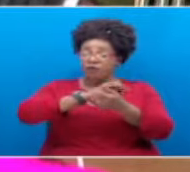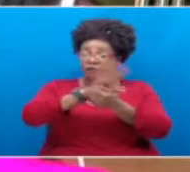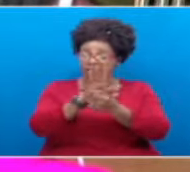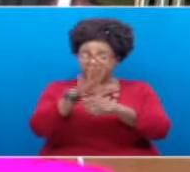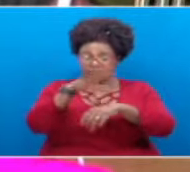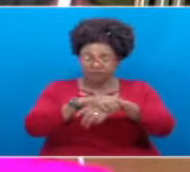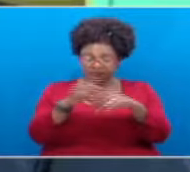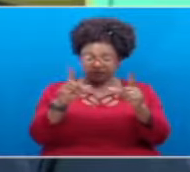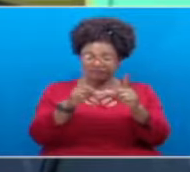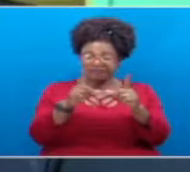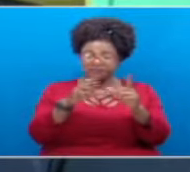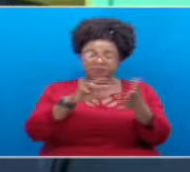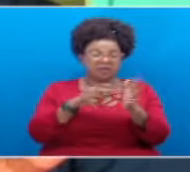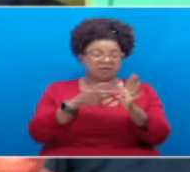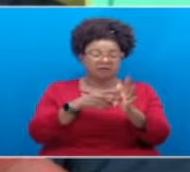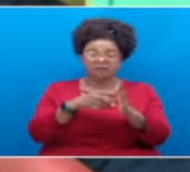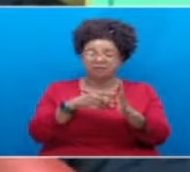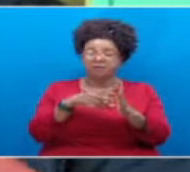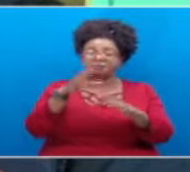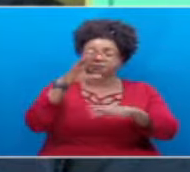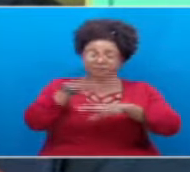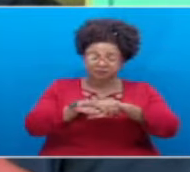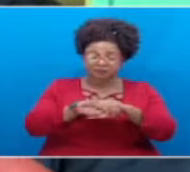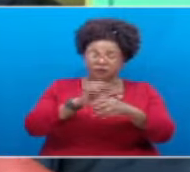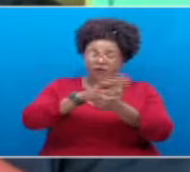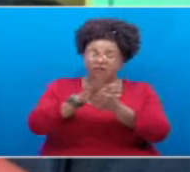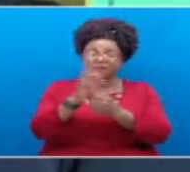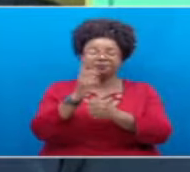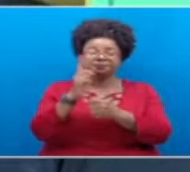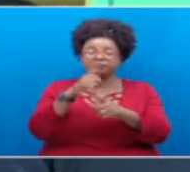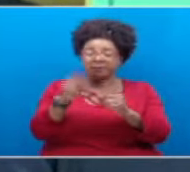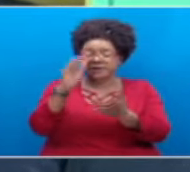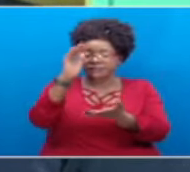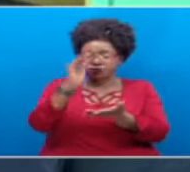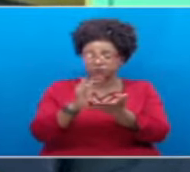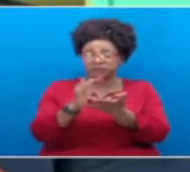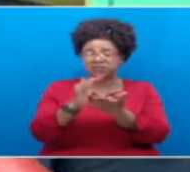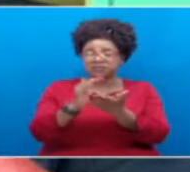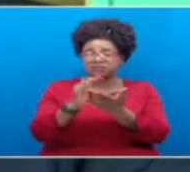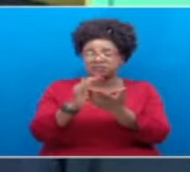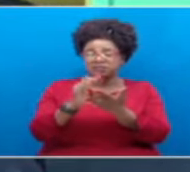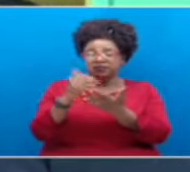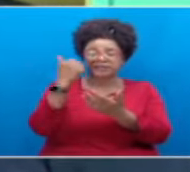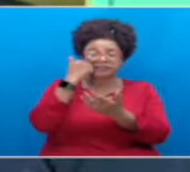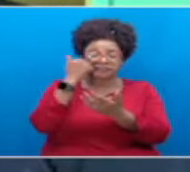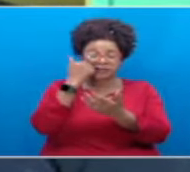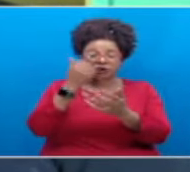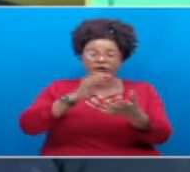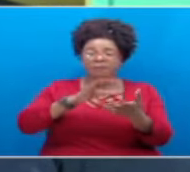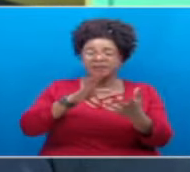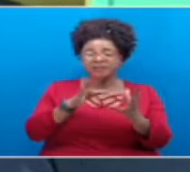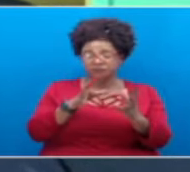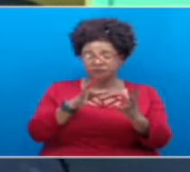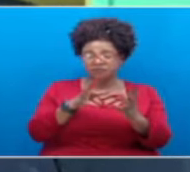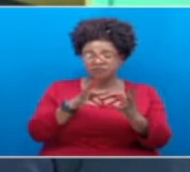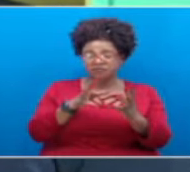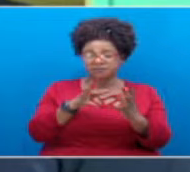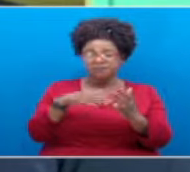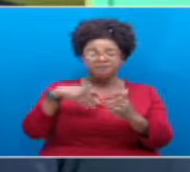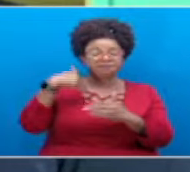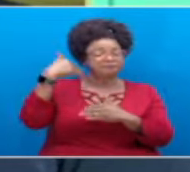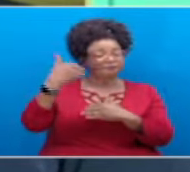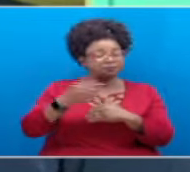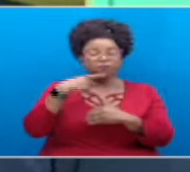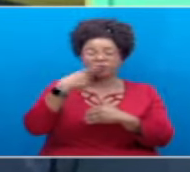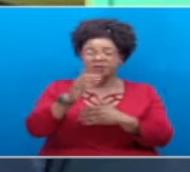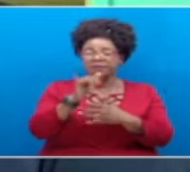will not get the COVID. But again, it reduces the burden of the disease, prevents complications. Yeah, we always tell them, and